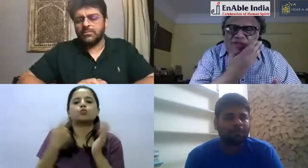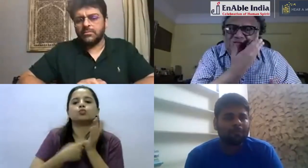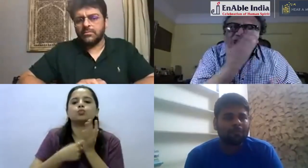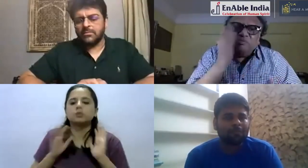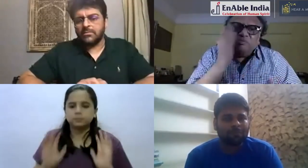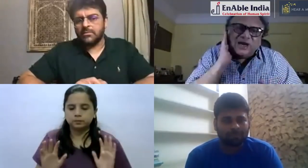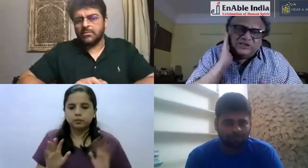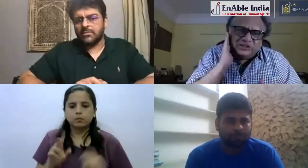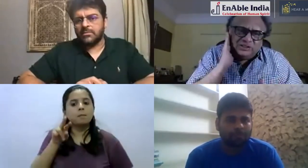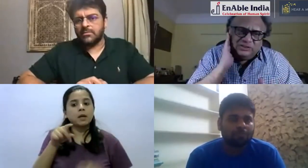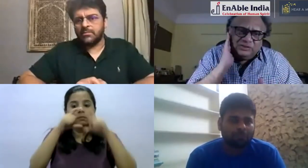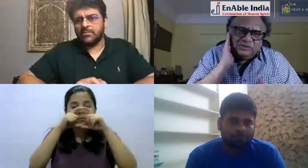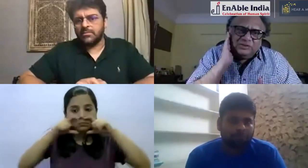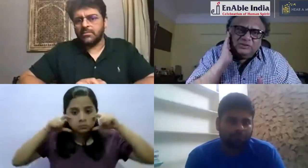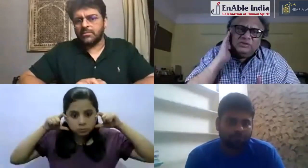which means mask,